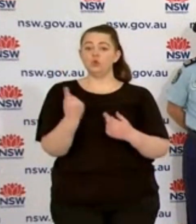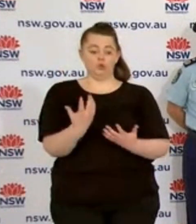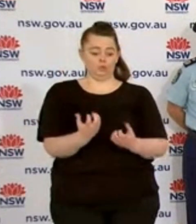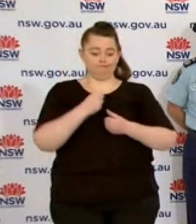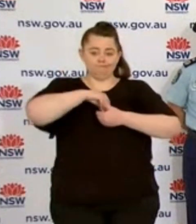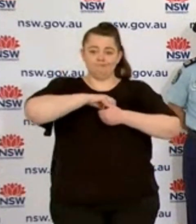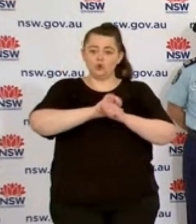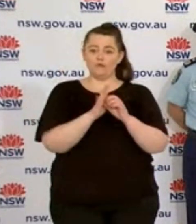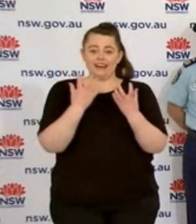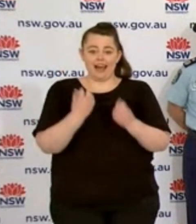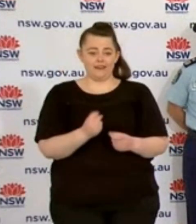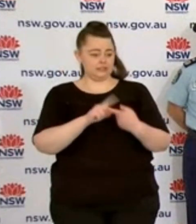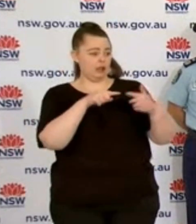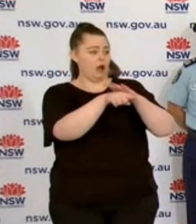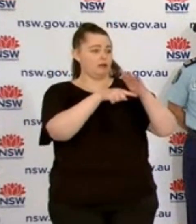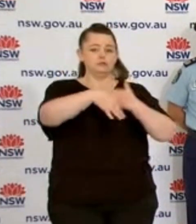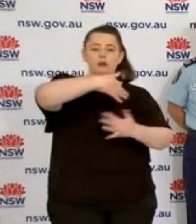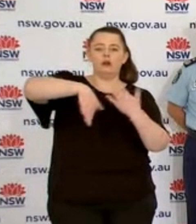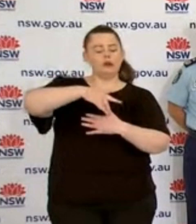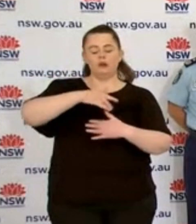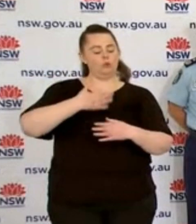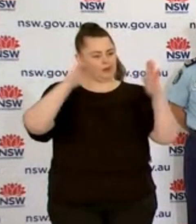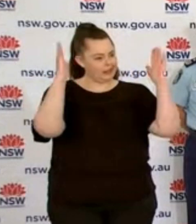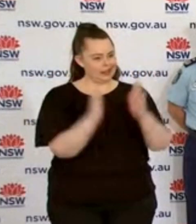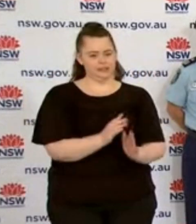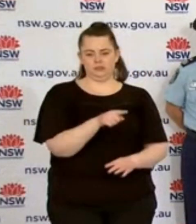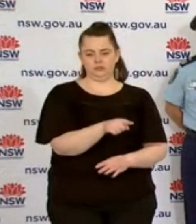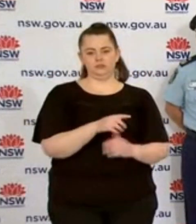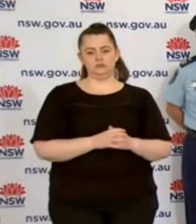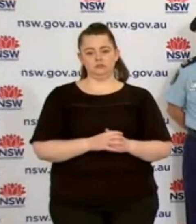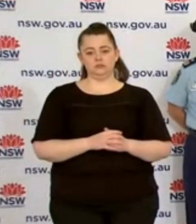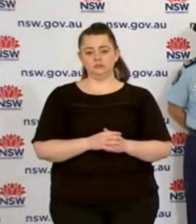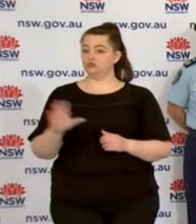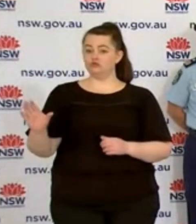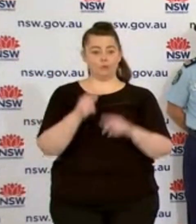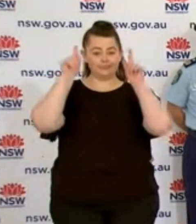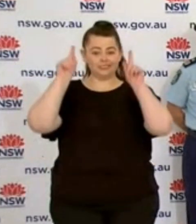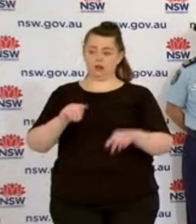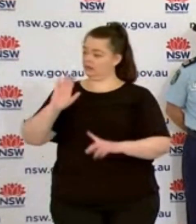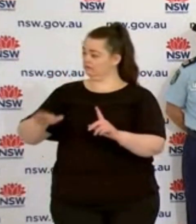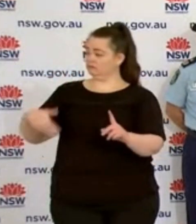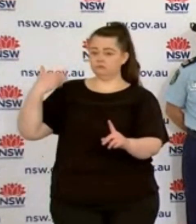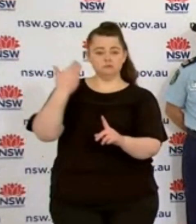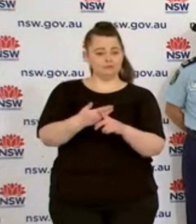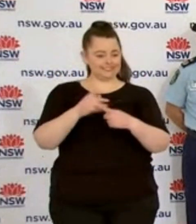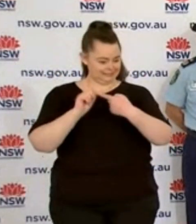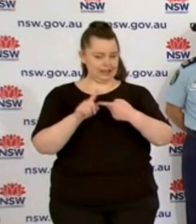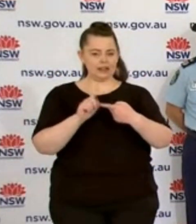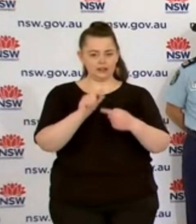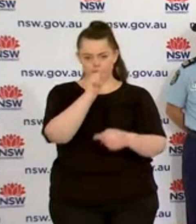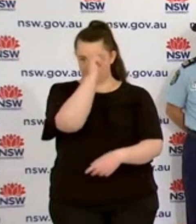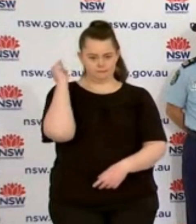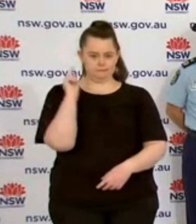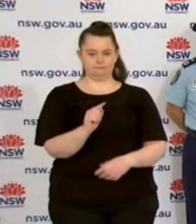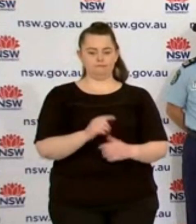as much as possible, and that's been our position right from the outset, and I can't stress that enough. But what I also do want to stress is